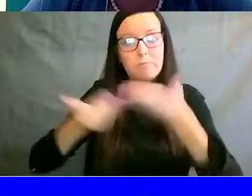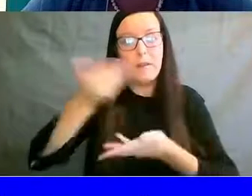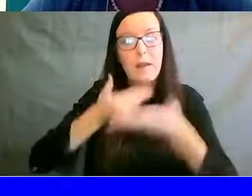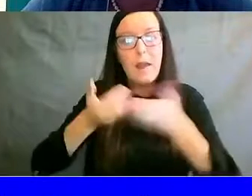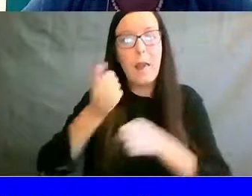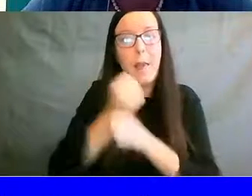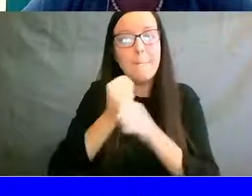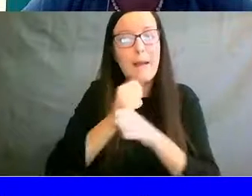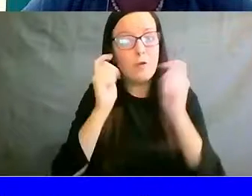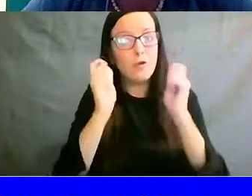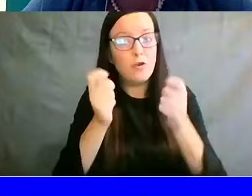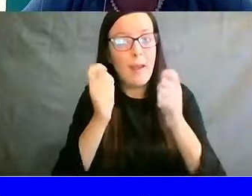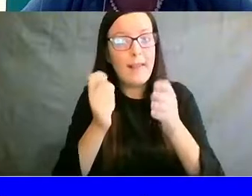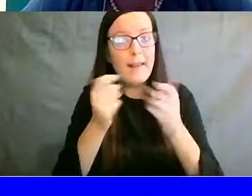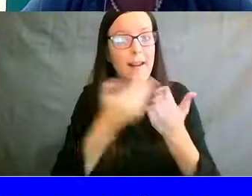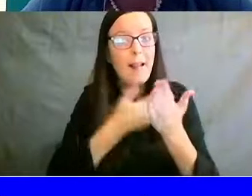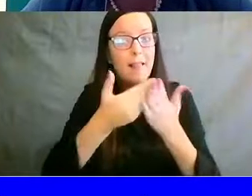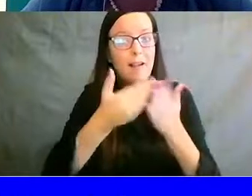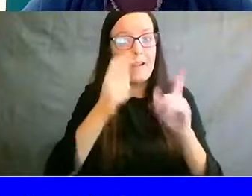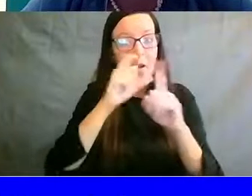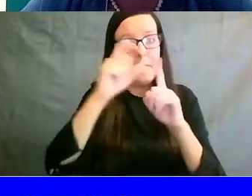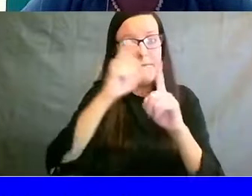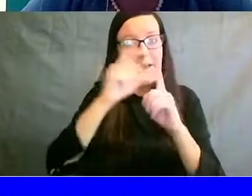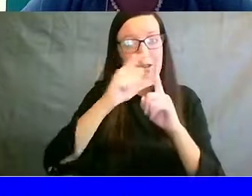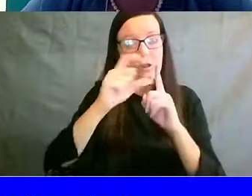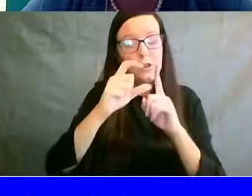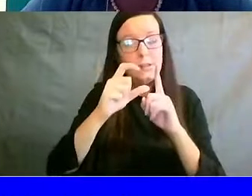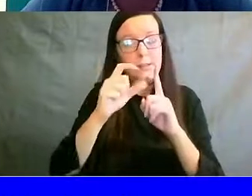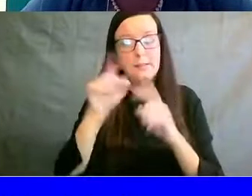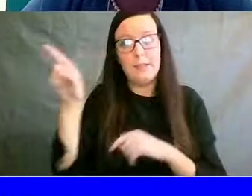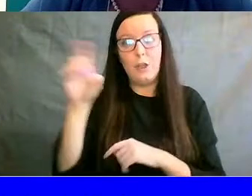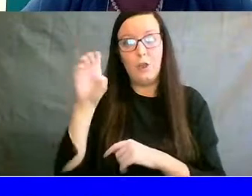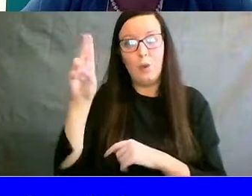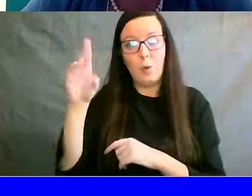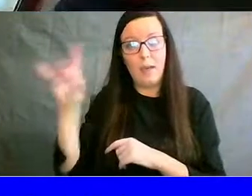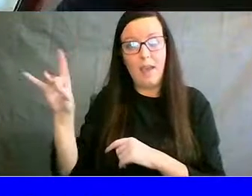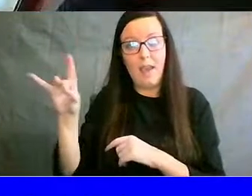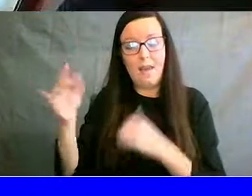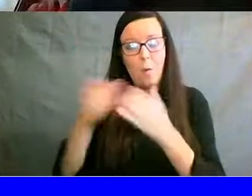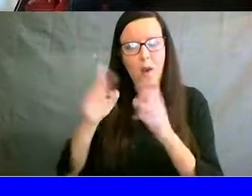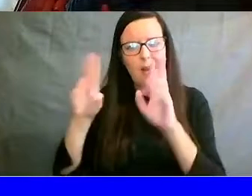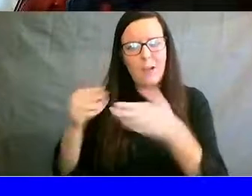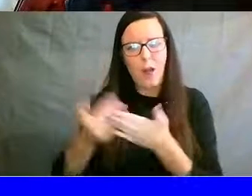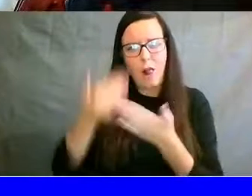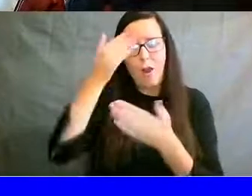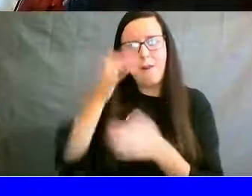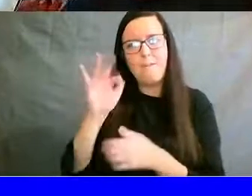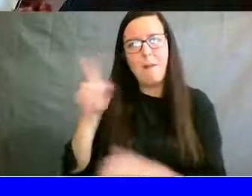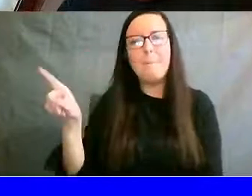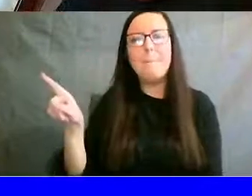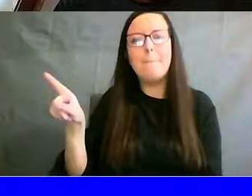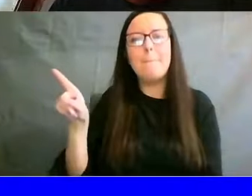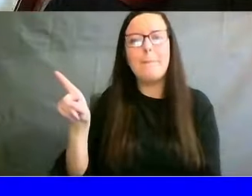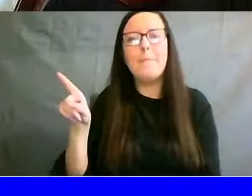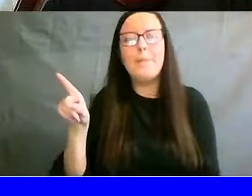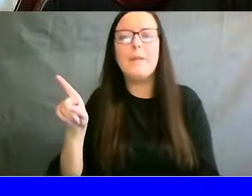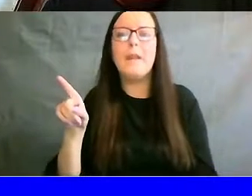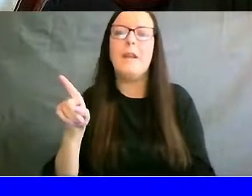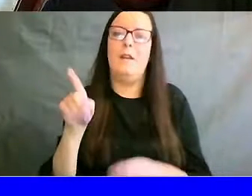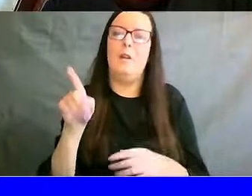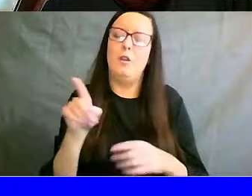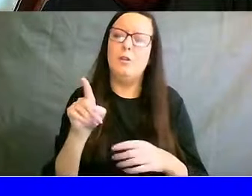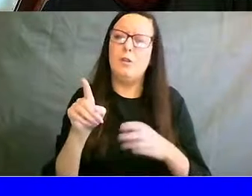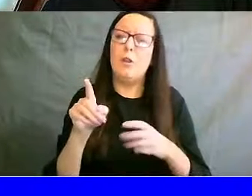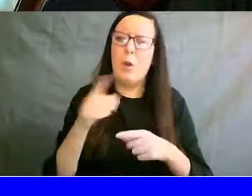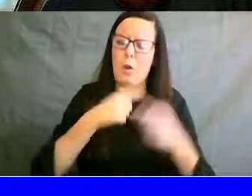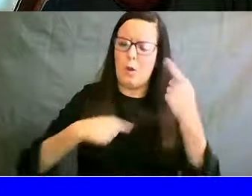legal professions in the UK and what we could learn. Well, Alan covered the Advocates Gateway very well, and